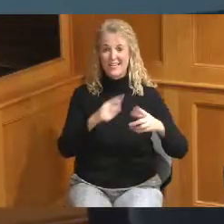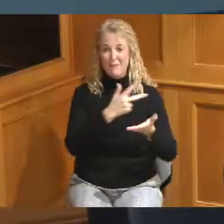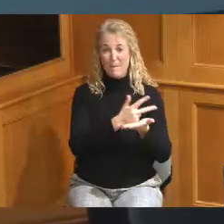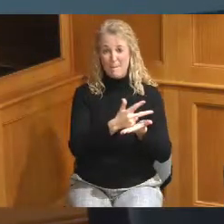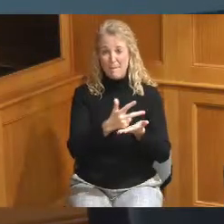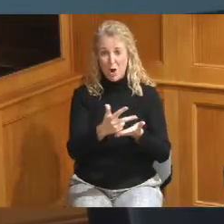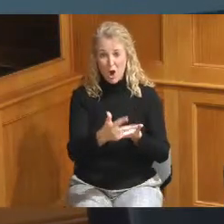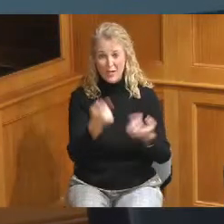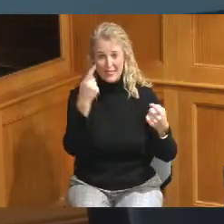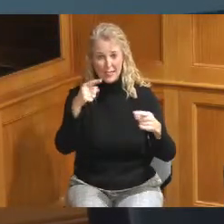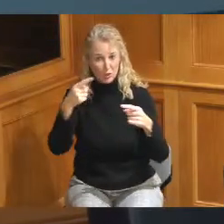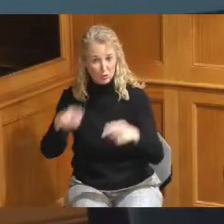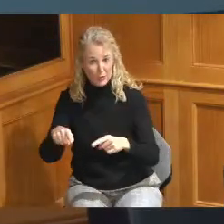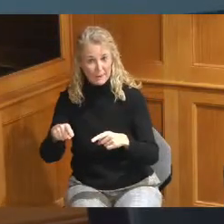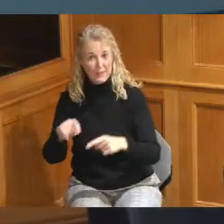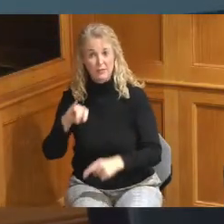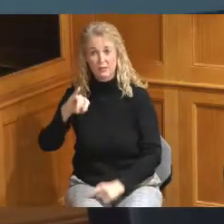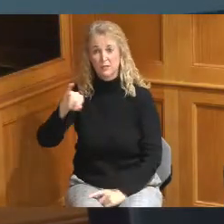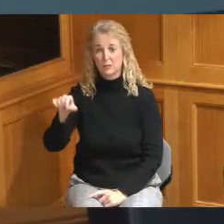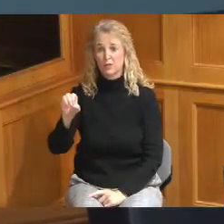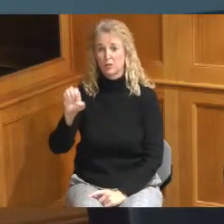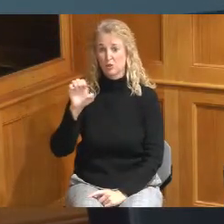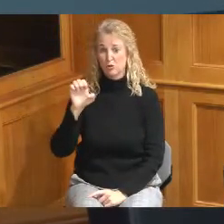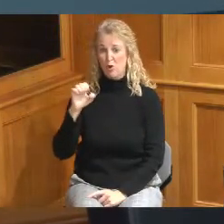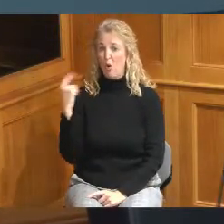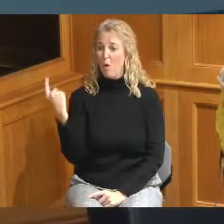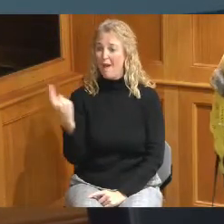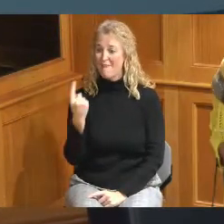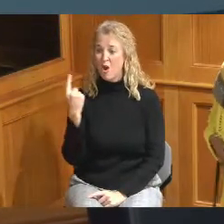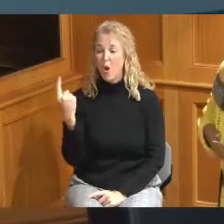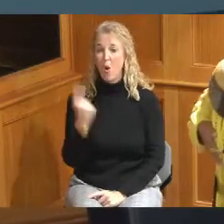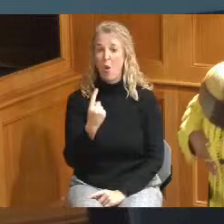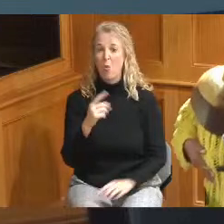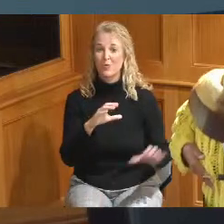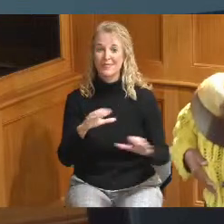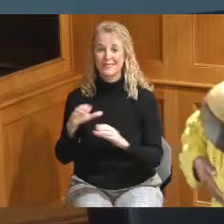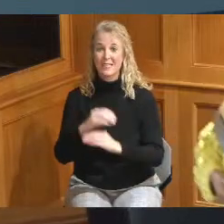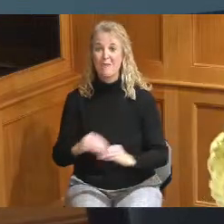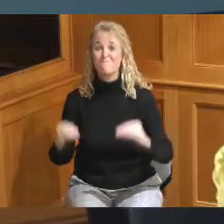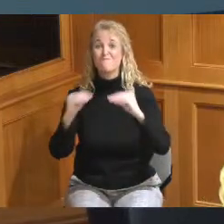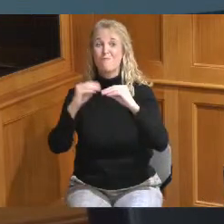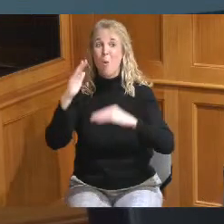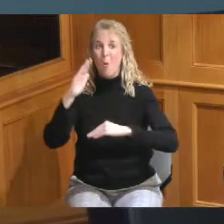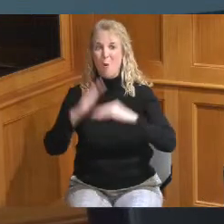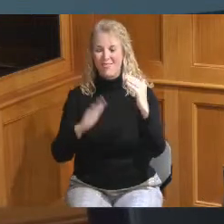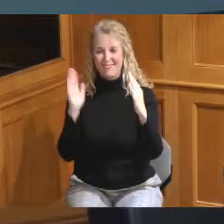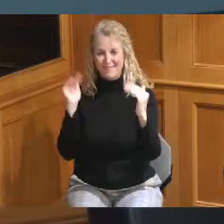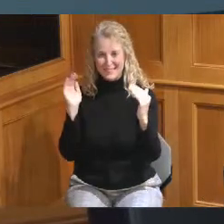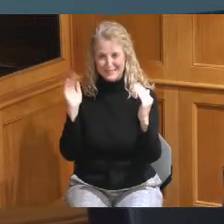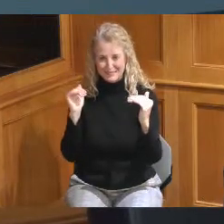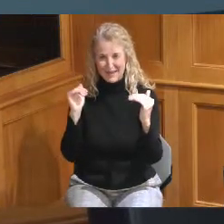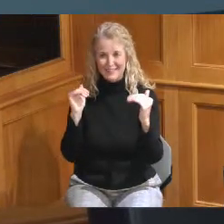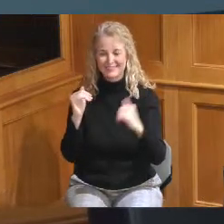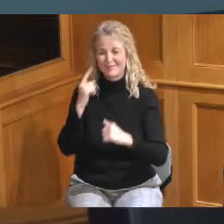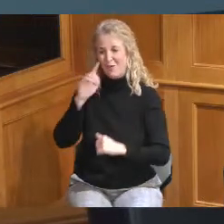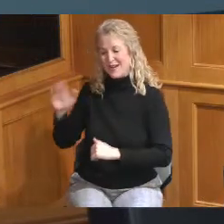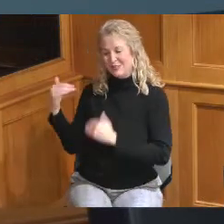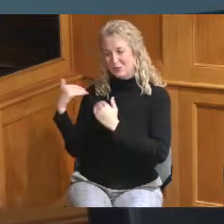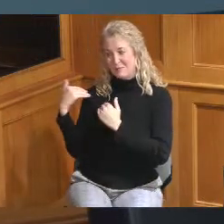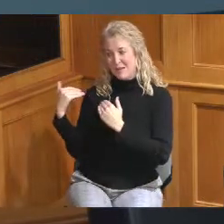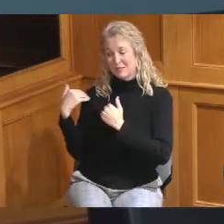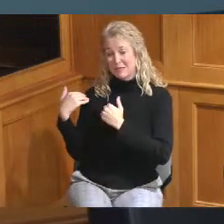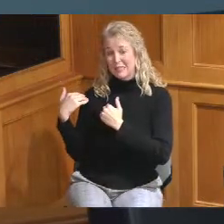the banks, and whereas Joe has consistently gone above and beyond the call of duty,